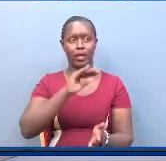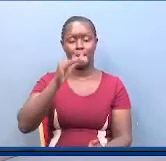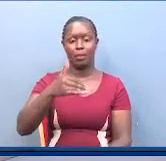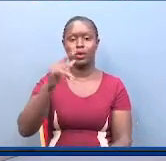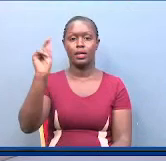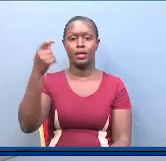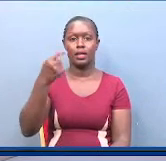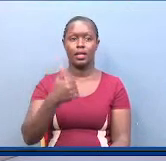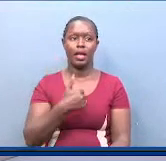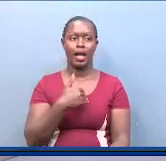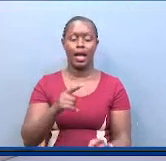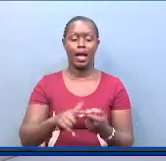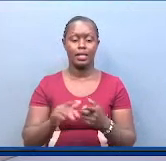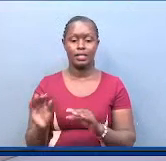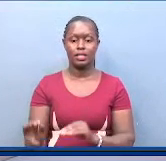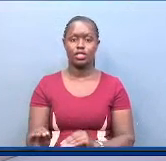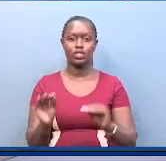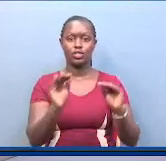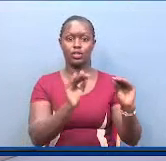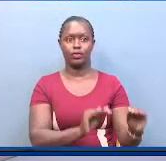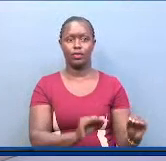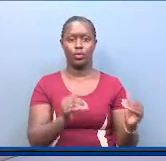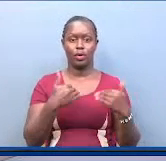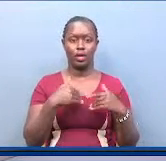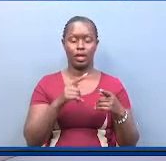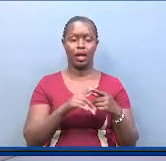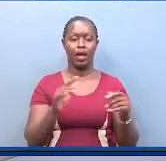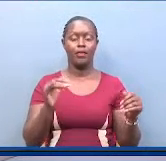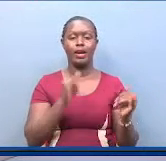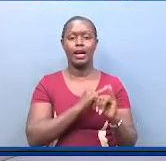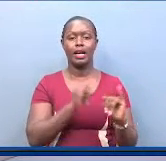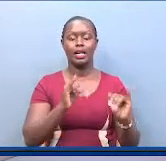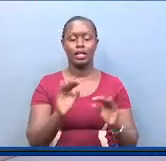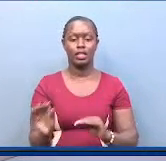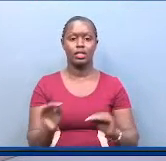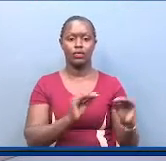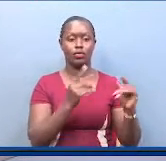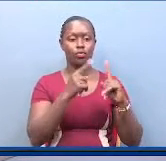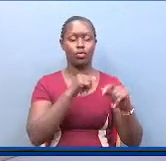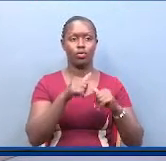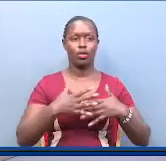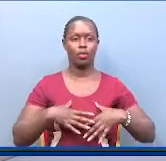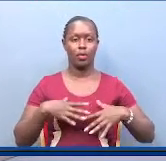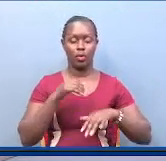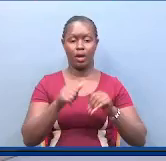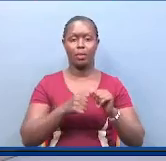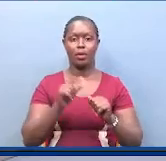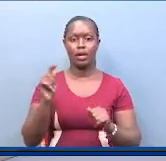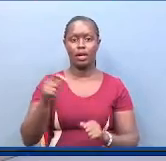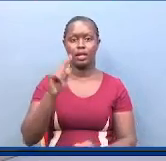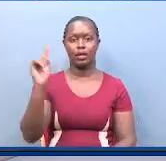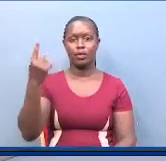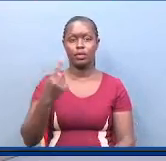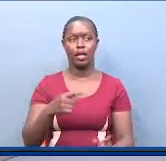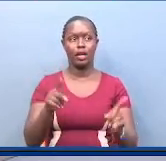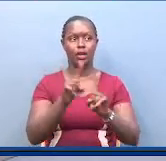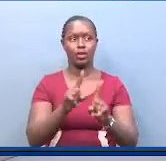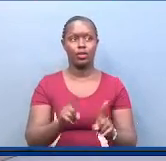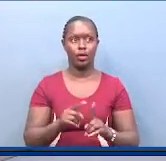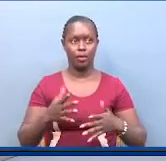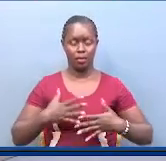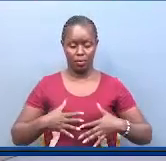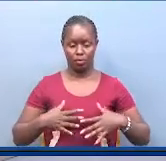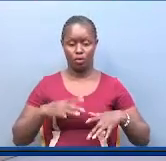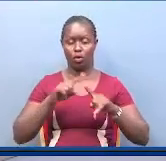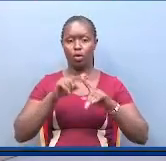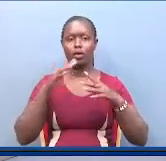Kenya has shifted. There is a total shift. I used to talk to people about Kenya Kwanza. And no, people were